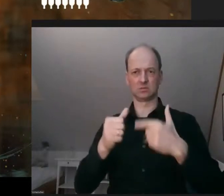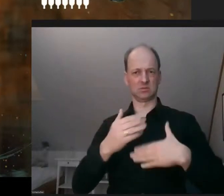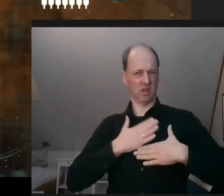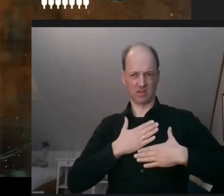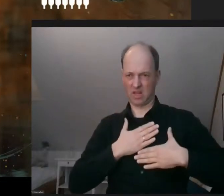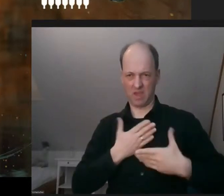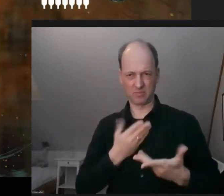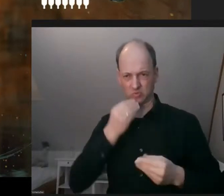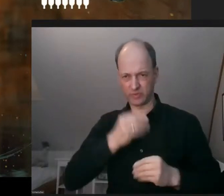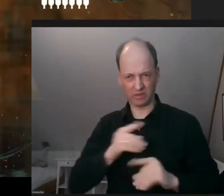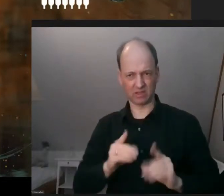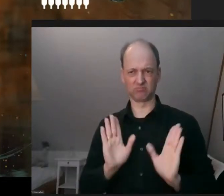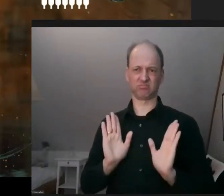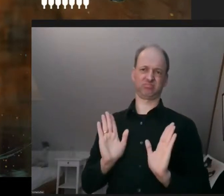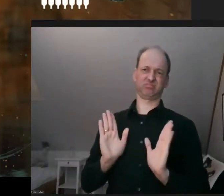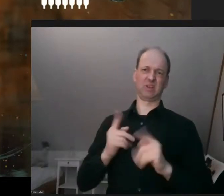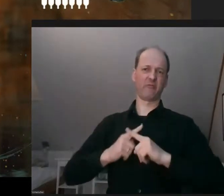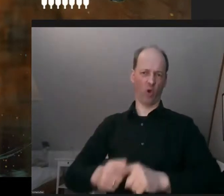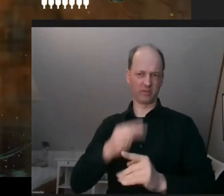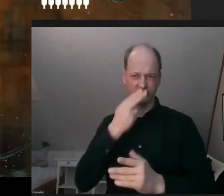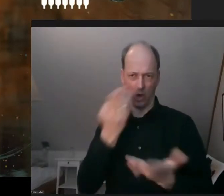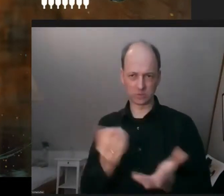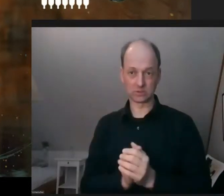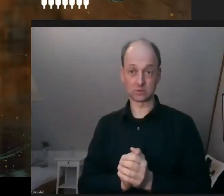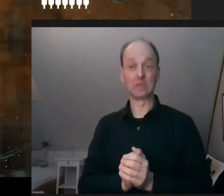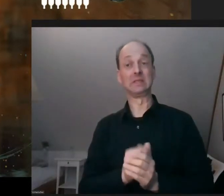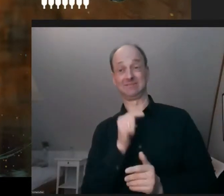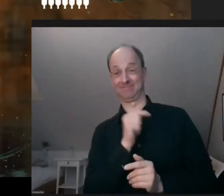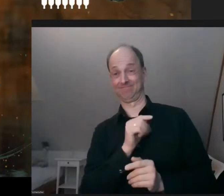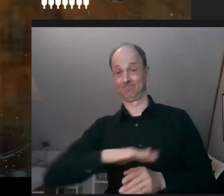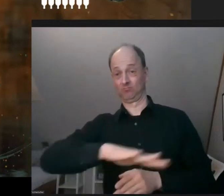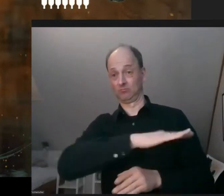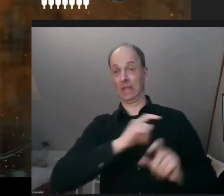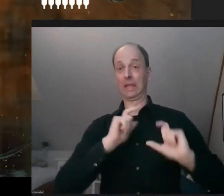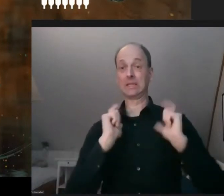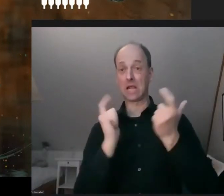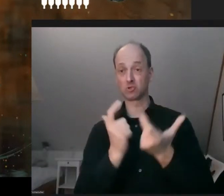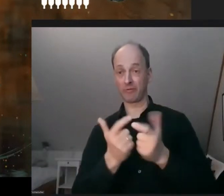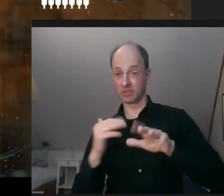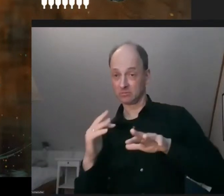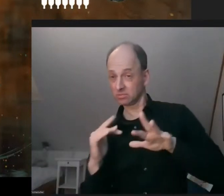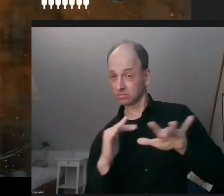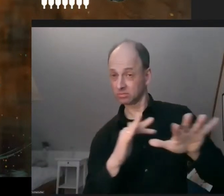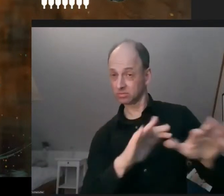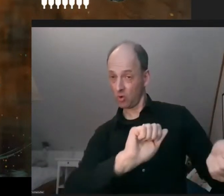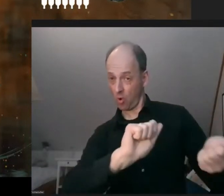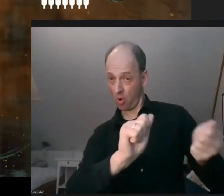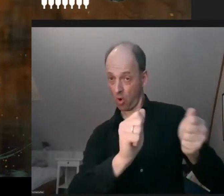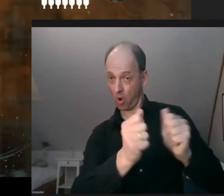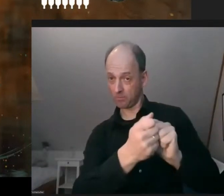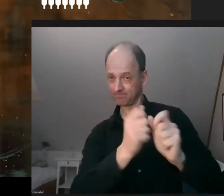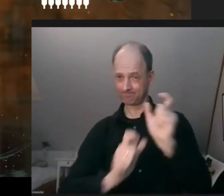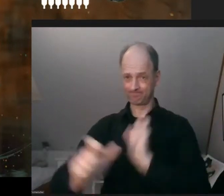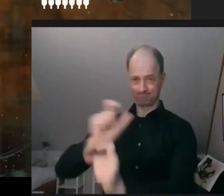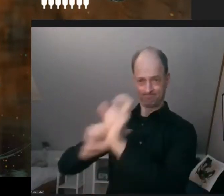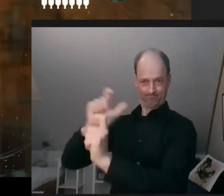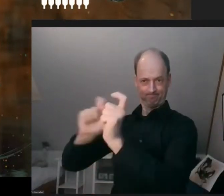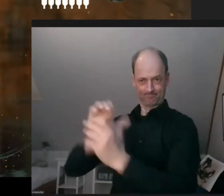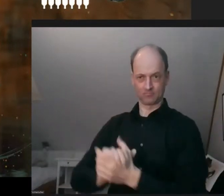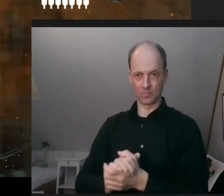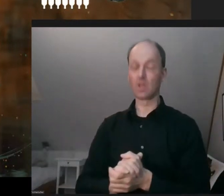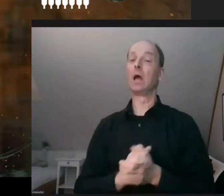it's unpleasant, of course. The consequences are quite complicated. You need to